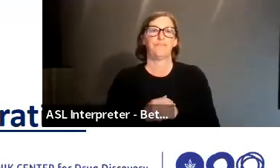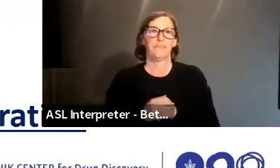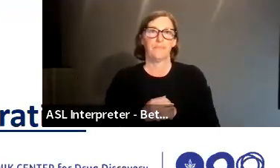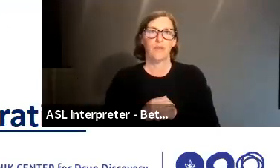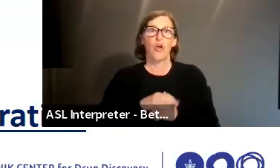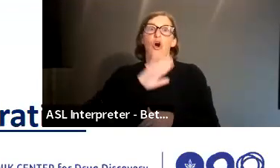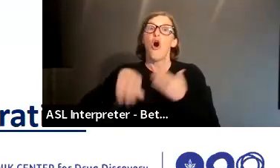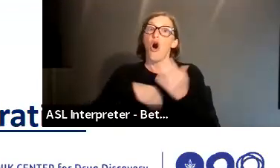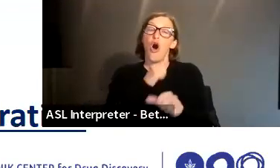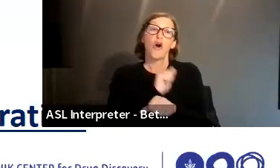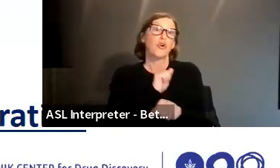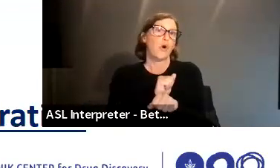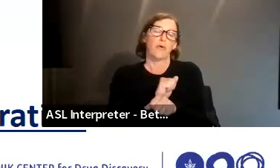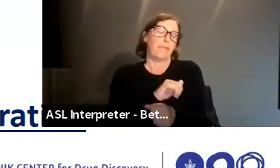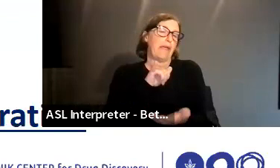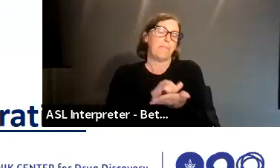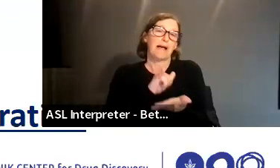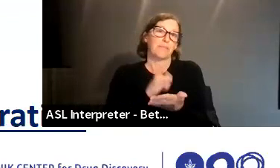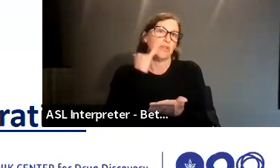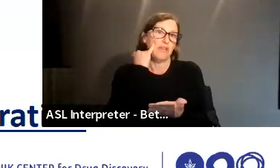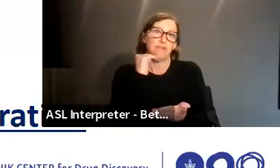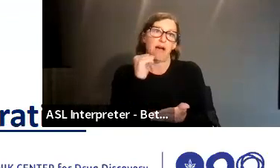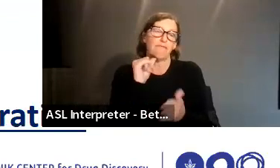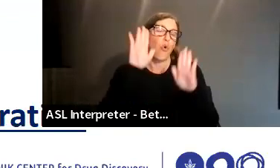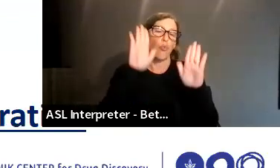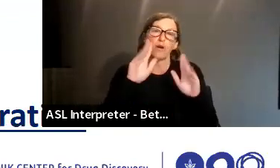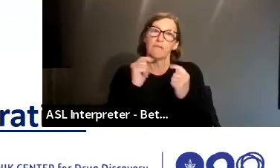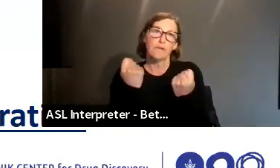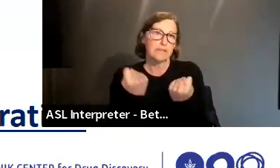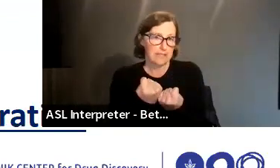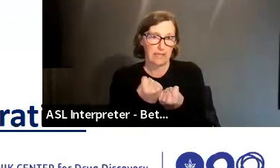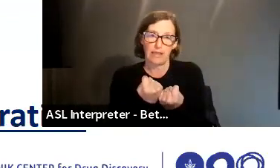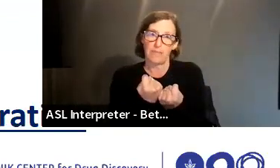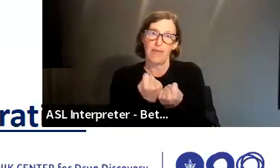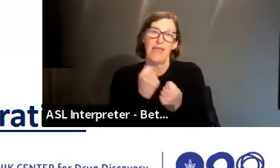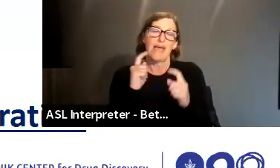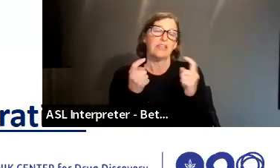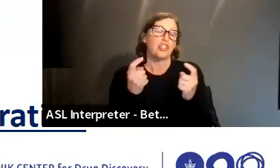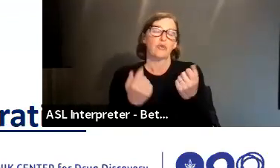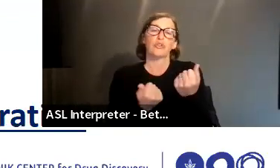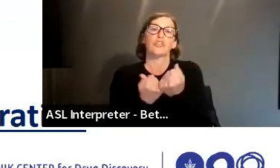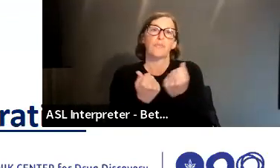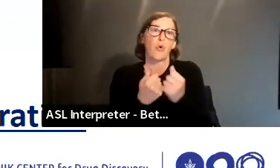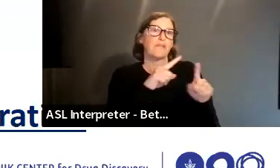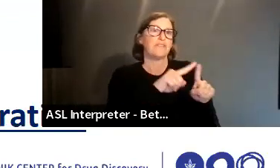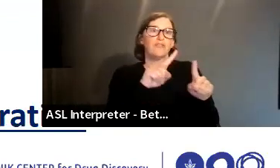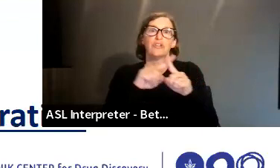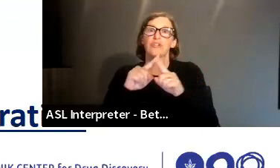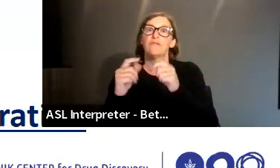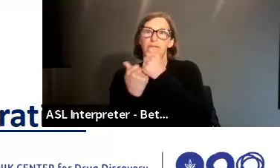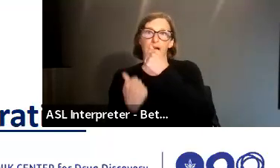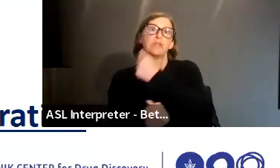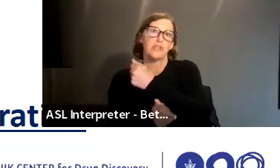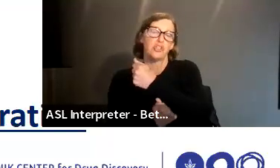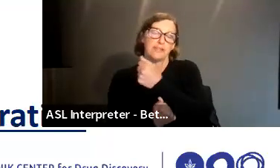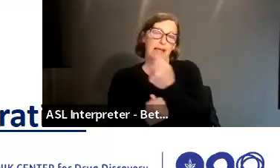this work would not have been done without our excellent team and the generous support of different foundations that supported this